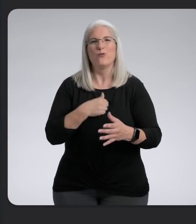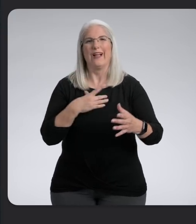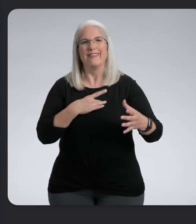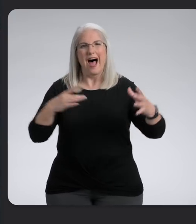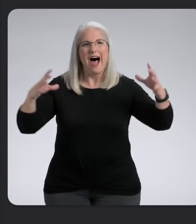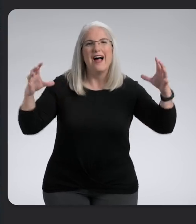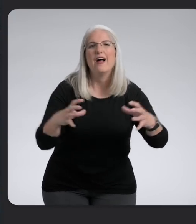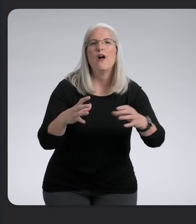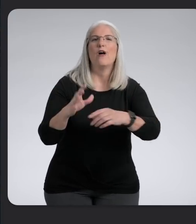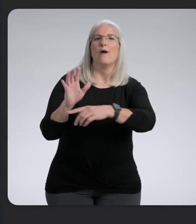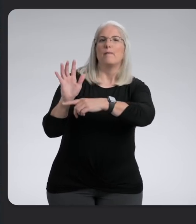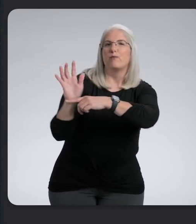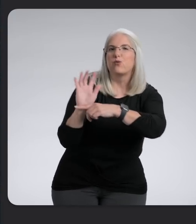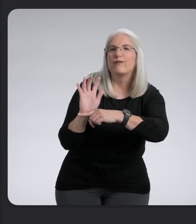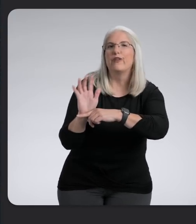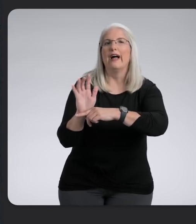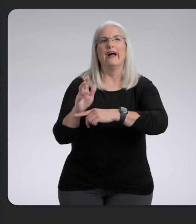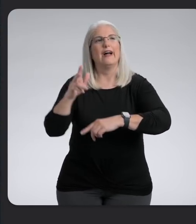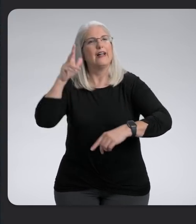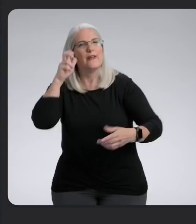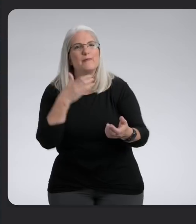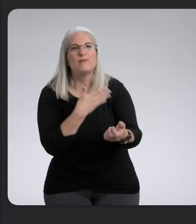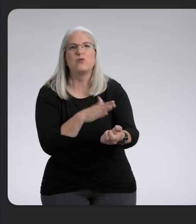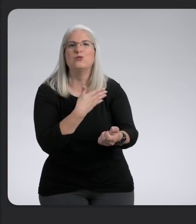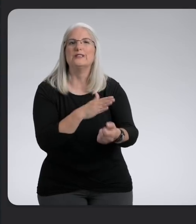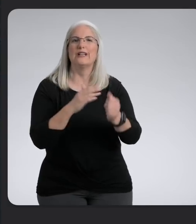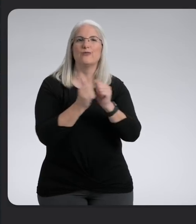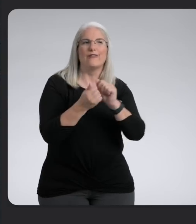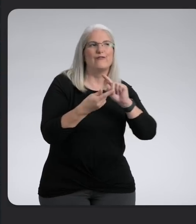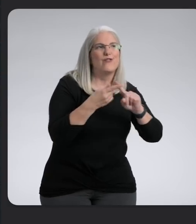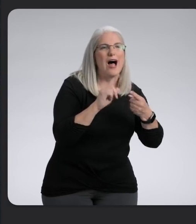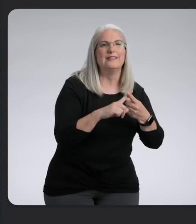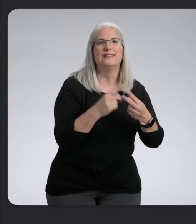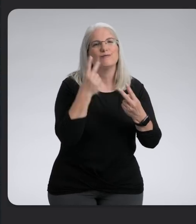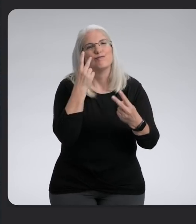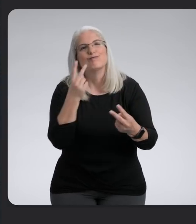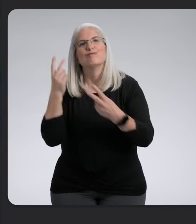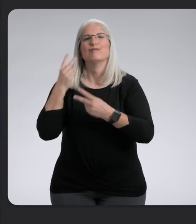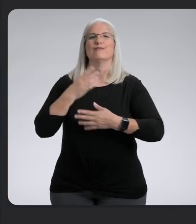with a friend that brings back amazing memories. We